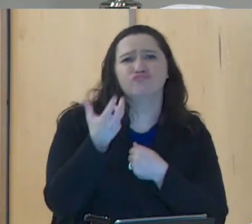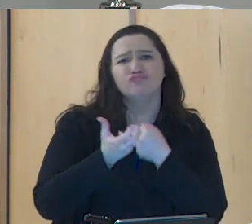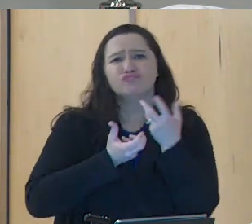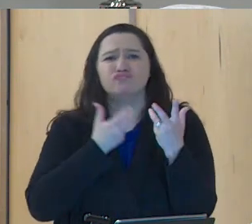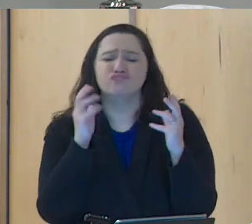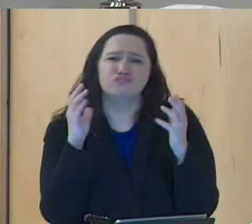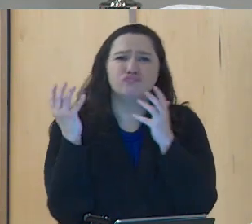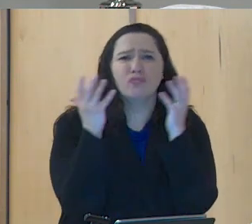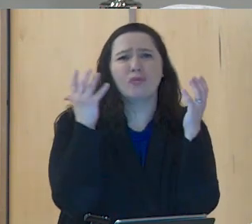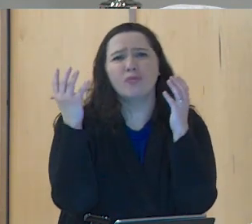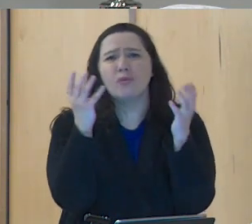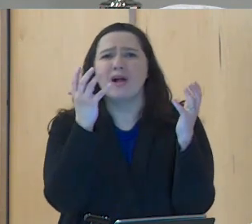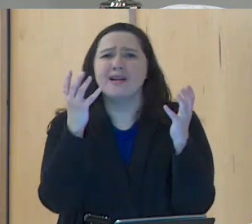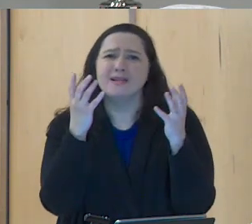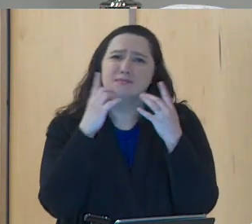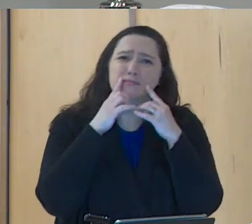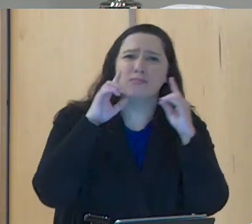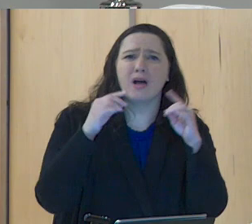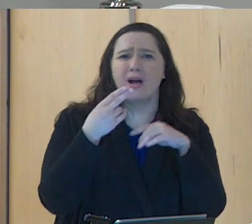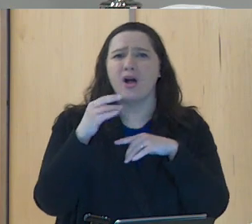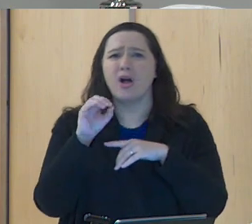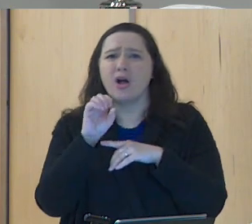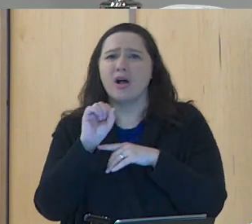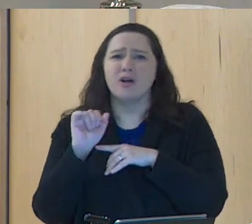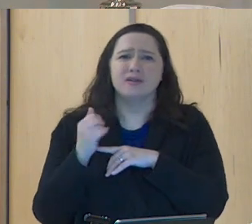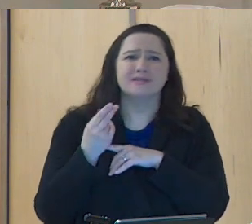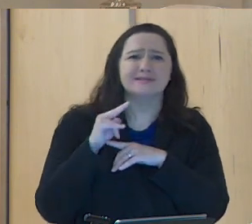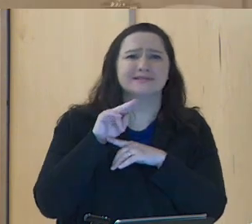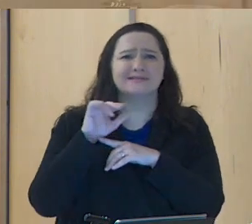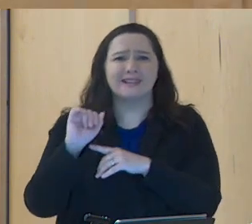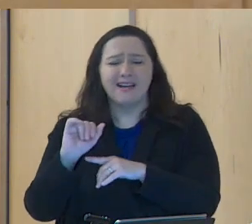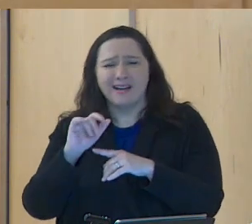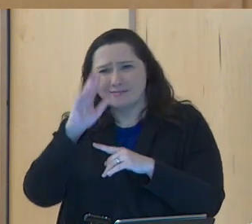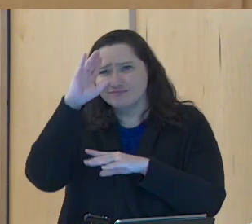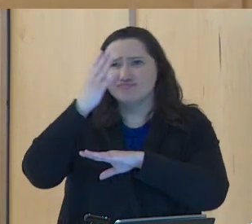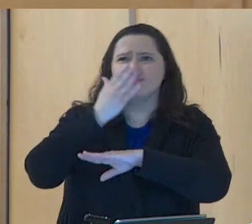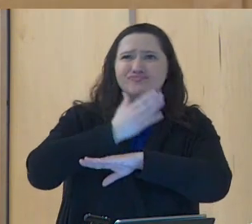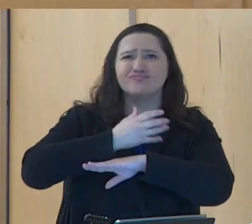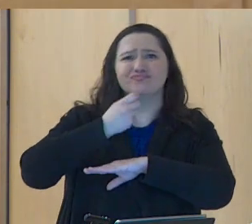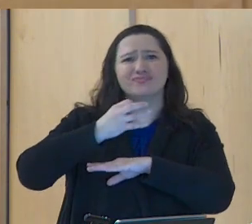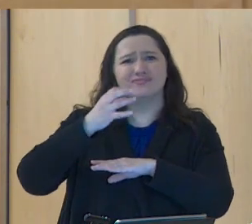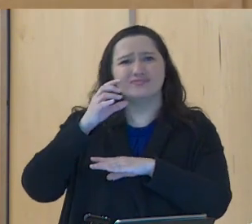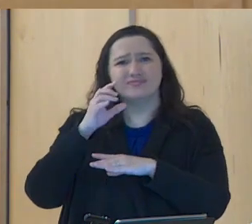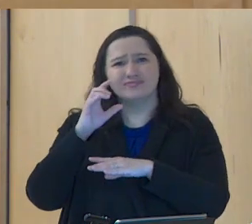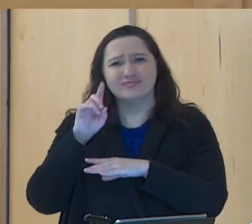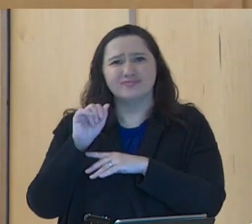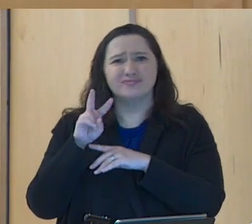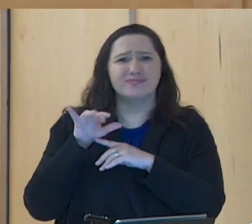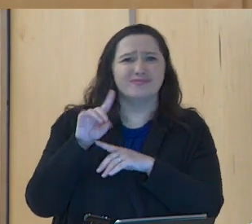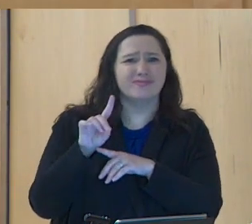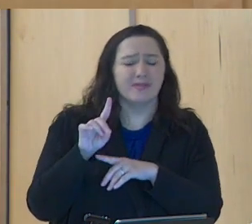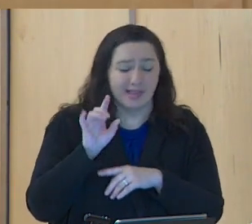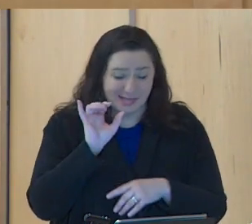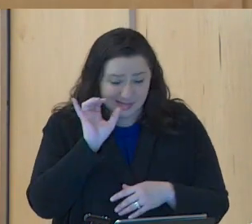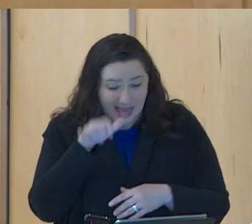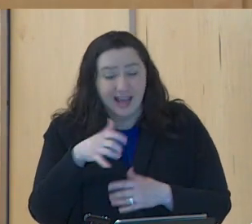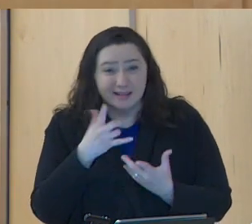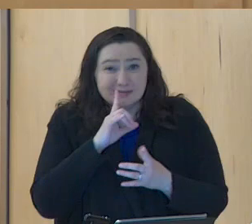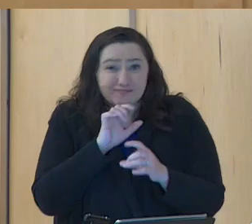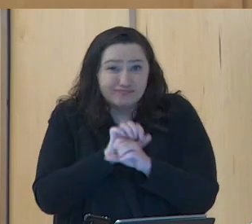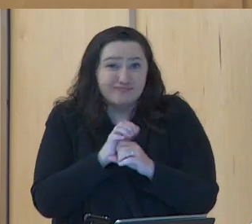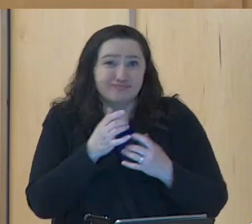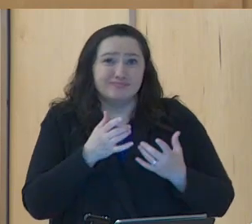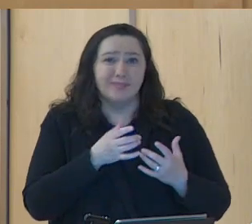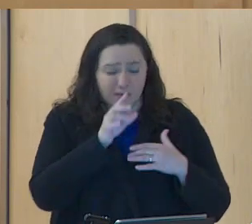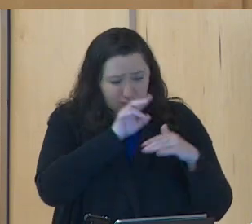and their songs of Hosanna to the Son of David. That's the way it is with God's word.